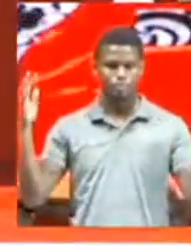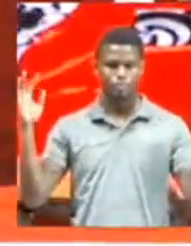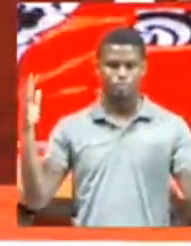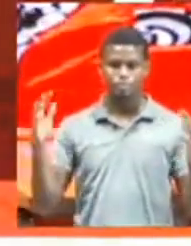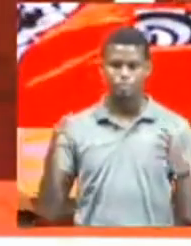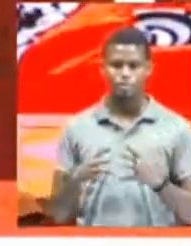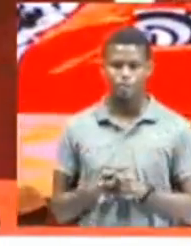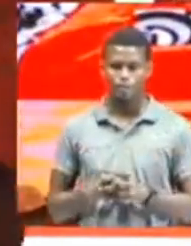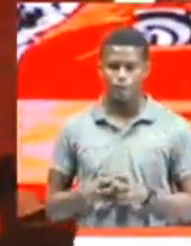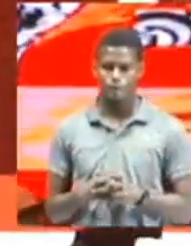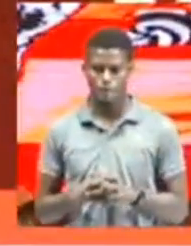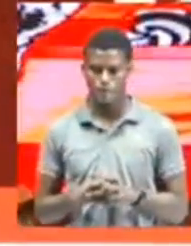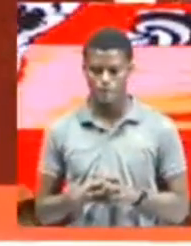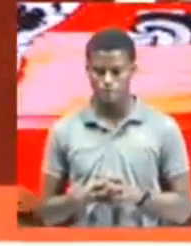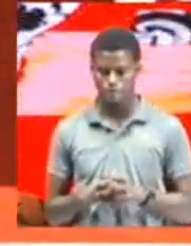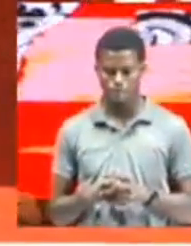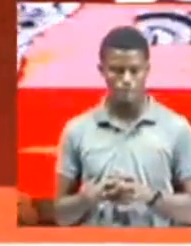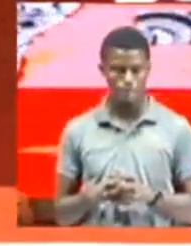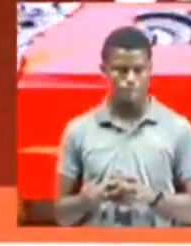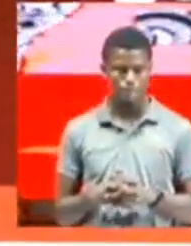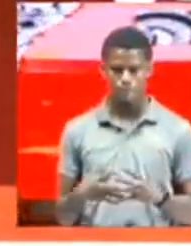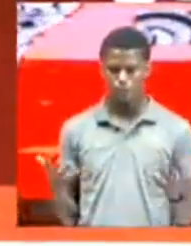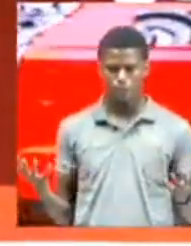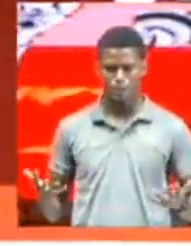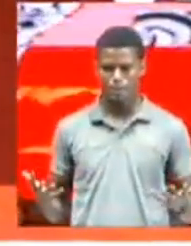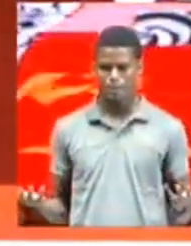What can go so?